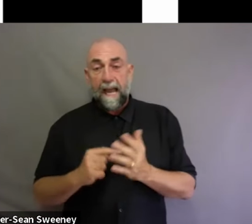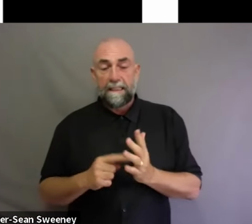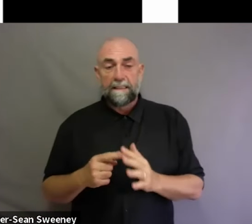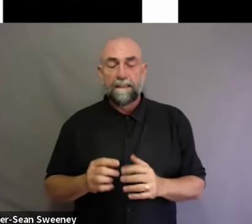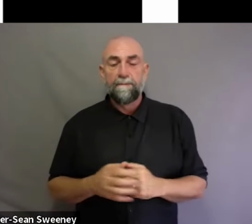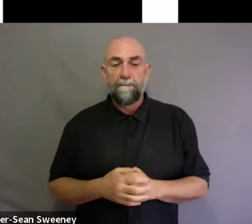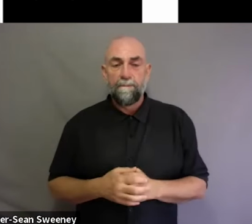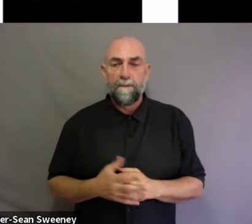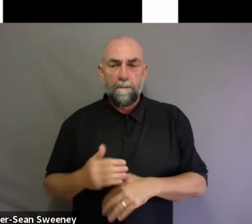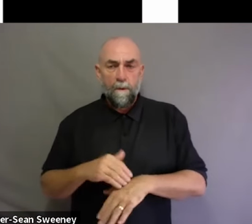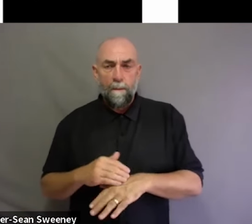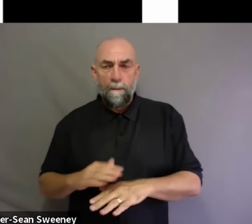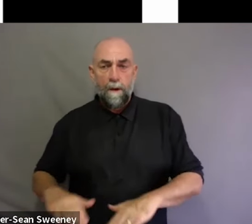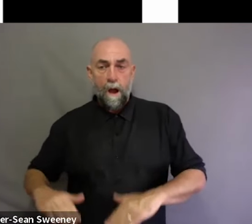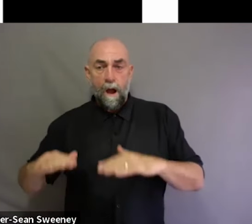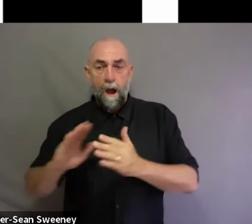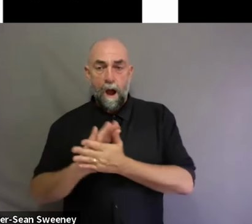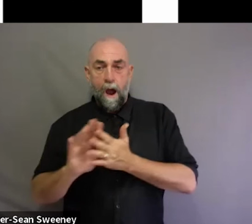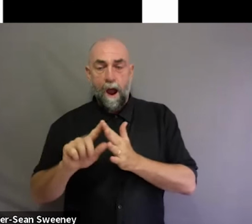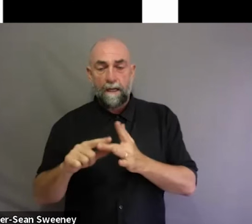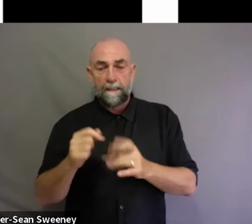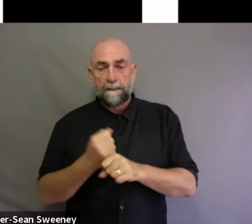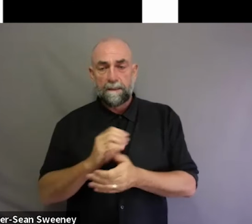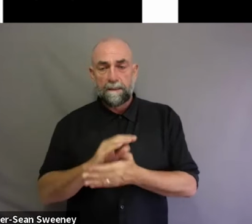the class.